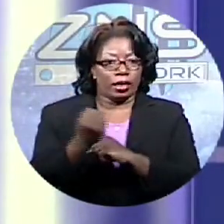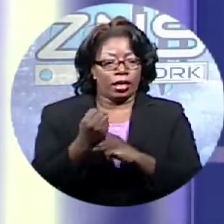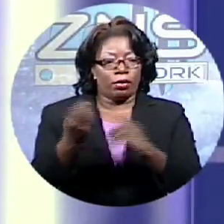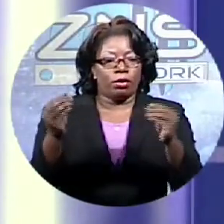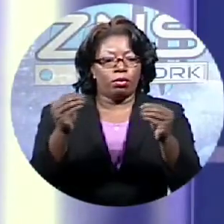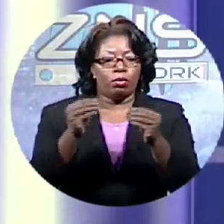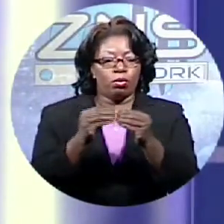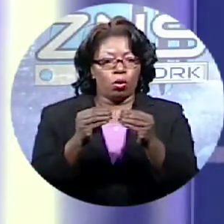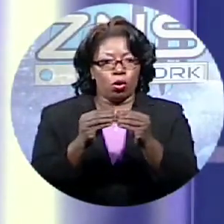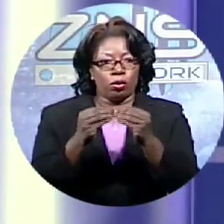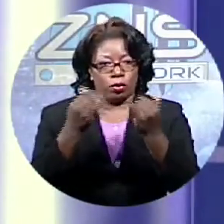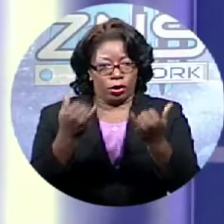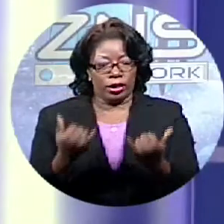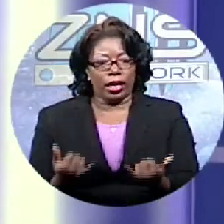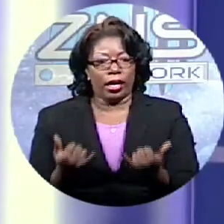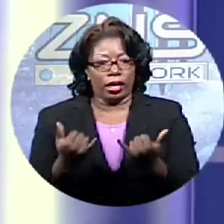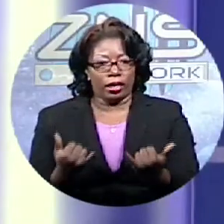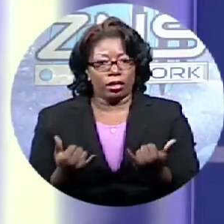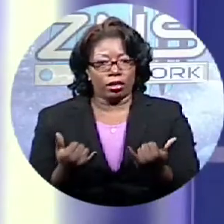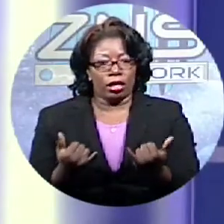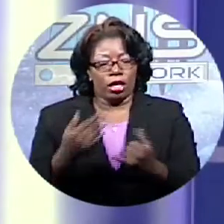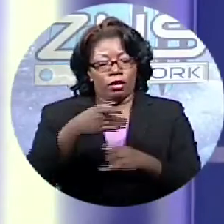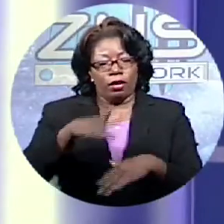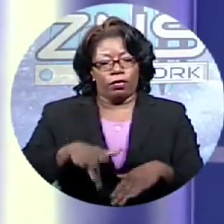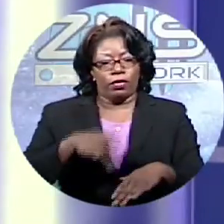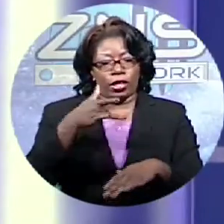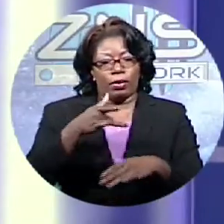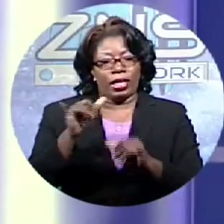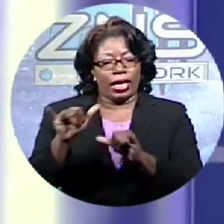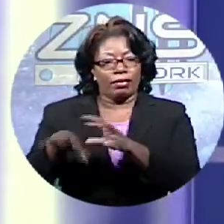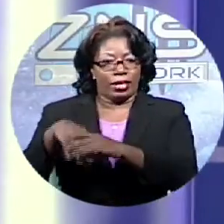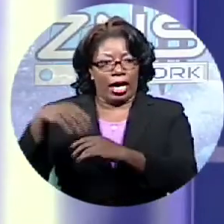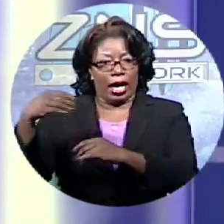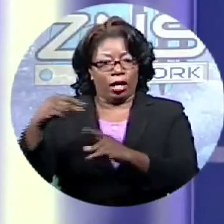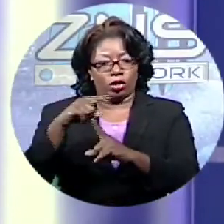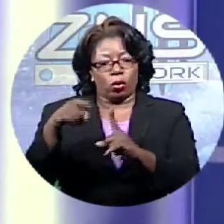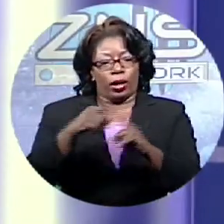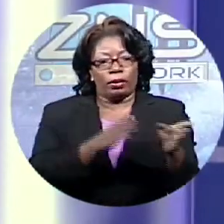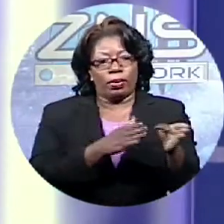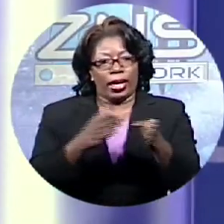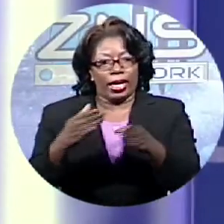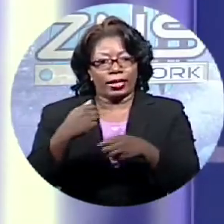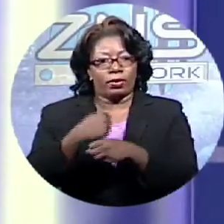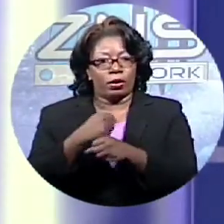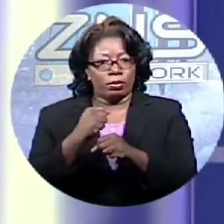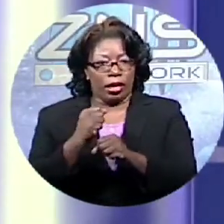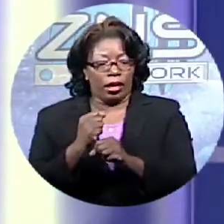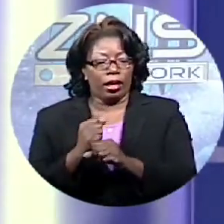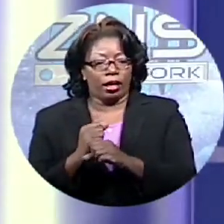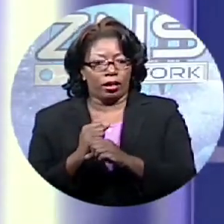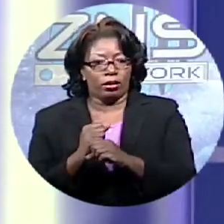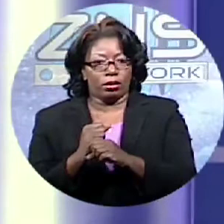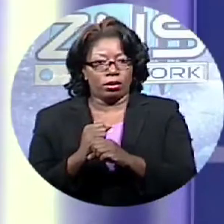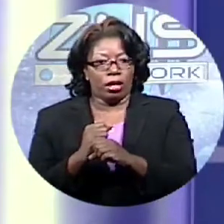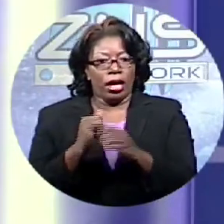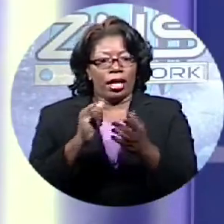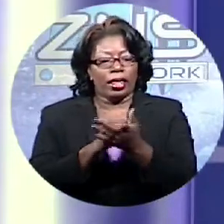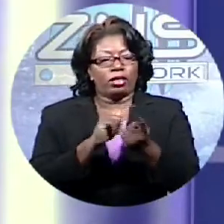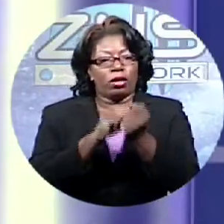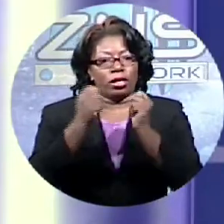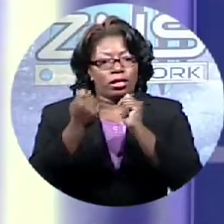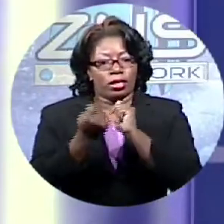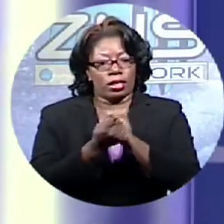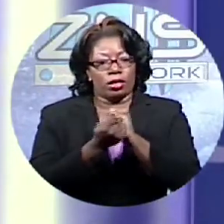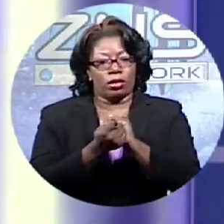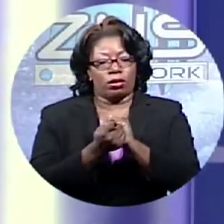more modernized. They feel they're being left out of consideration when plans are made, and for them, that translates into having less